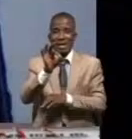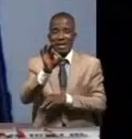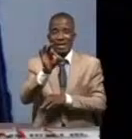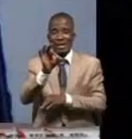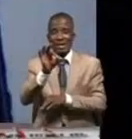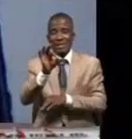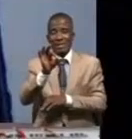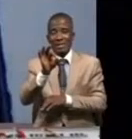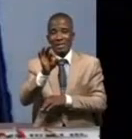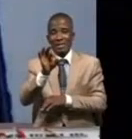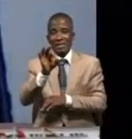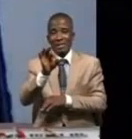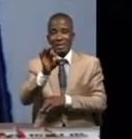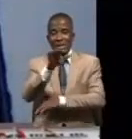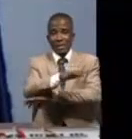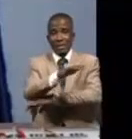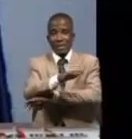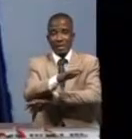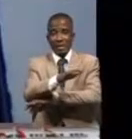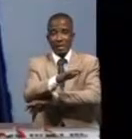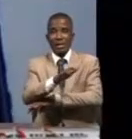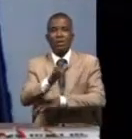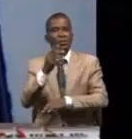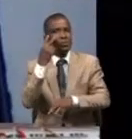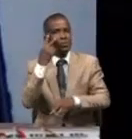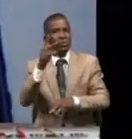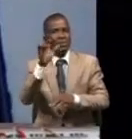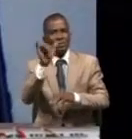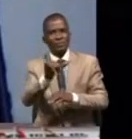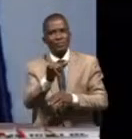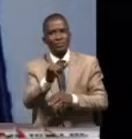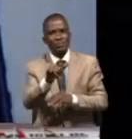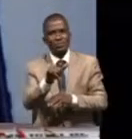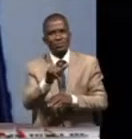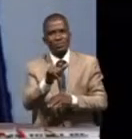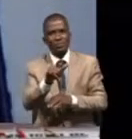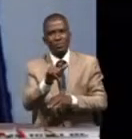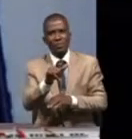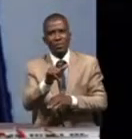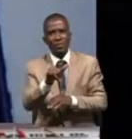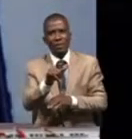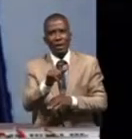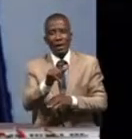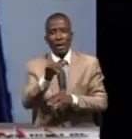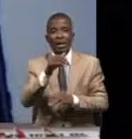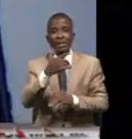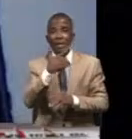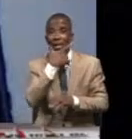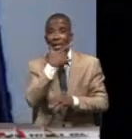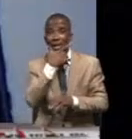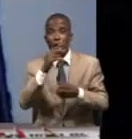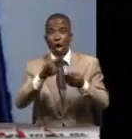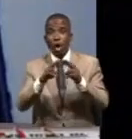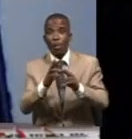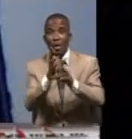9:39 a.m. figure, you find that they gave to Nana Addo